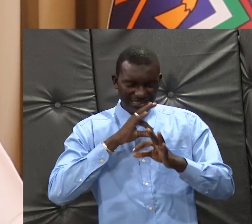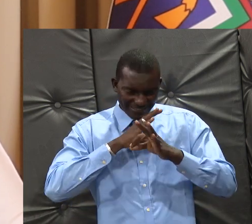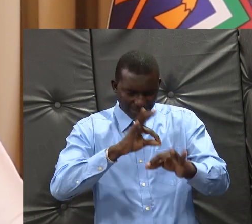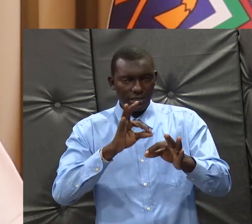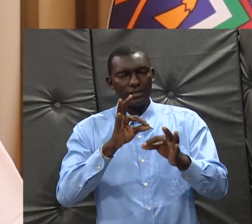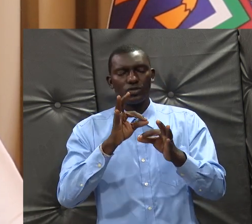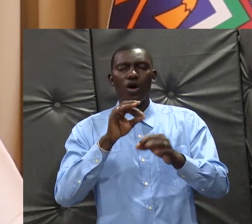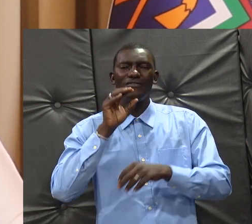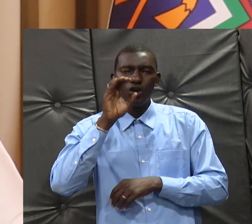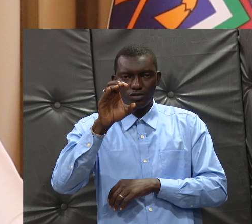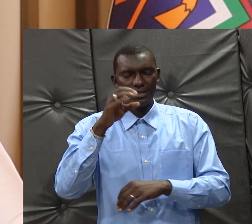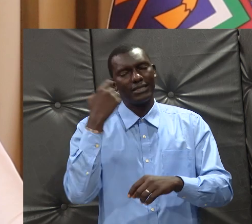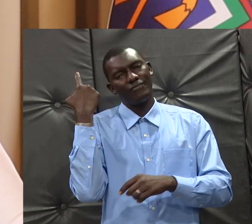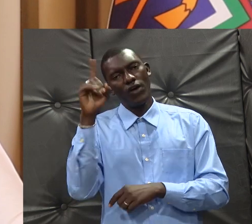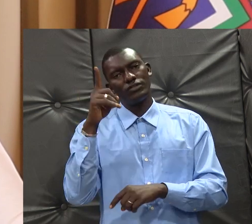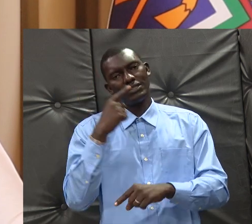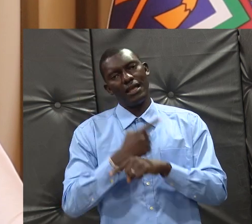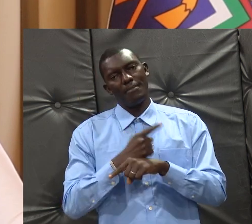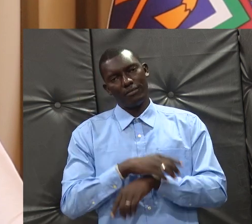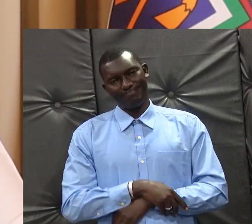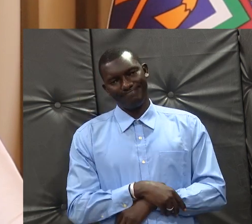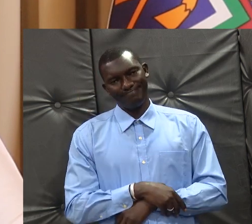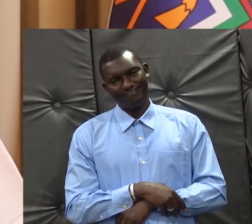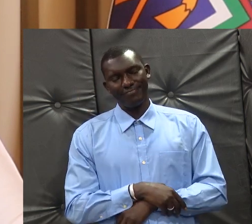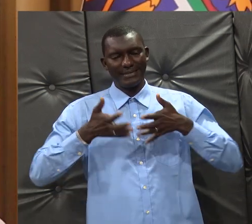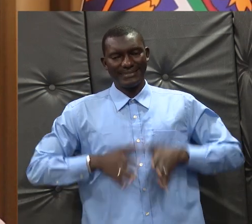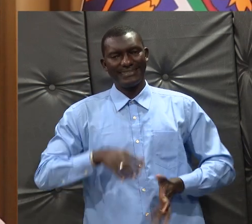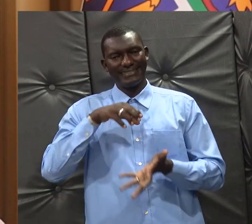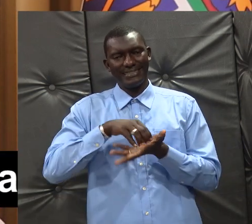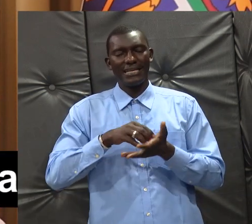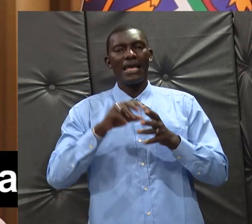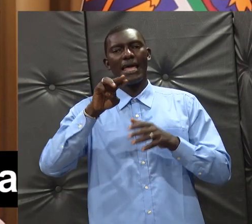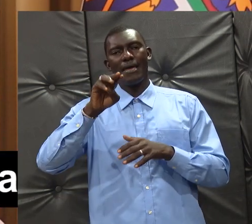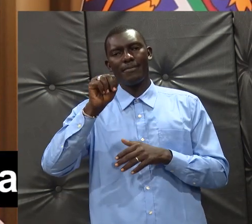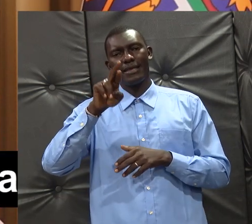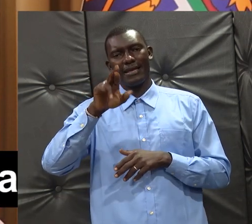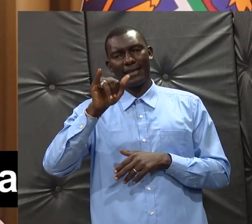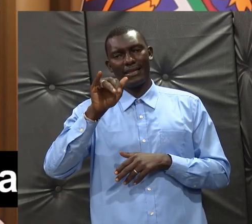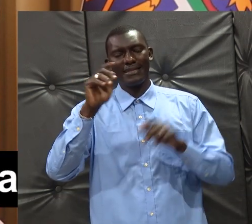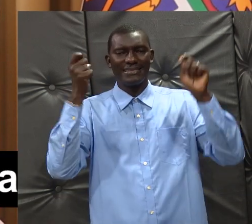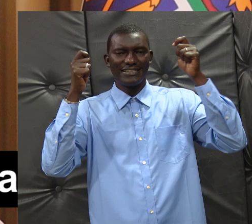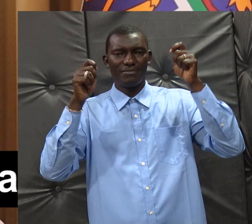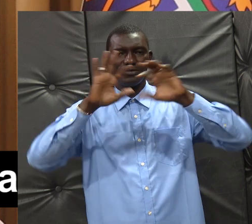committed enough to serve as better citizens. Merry Christmas